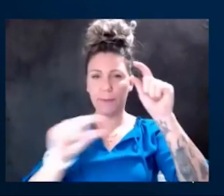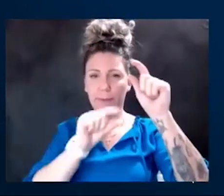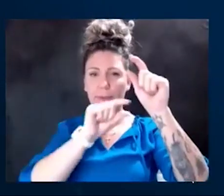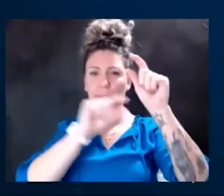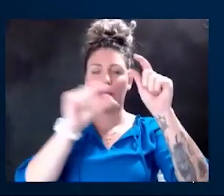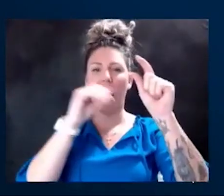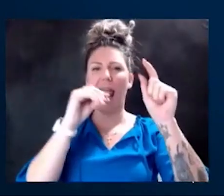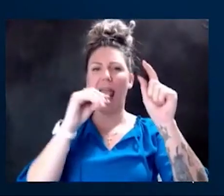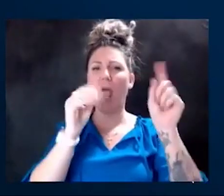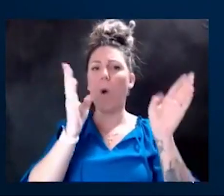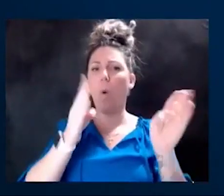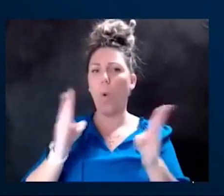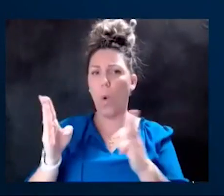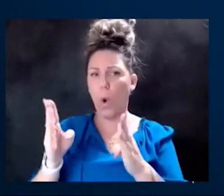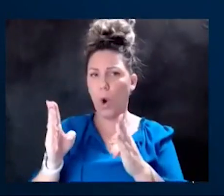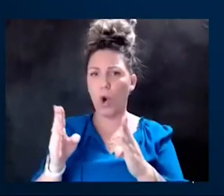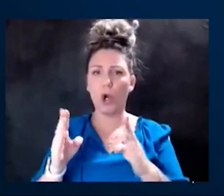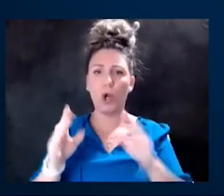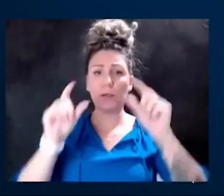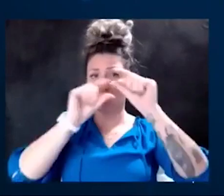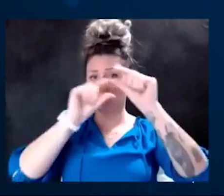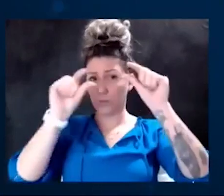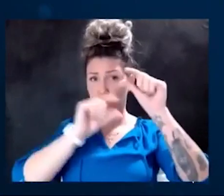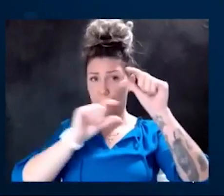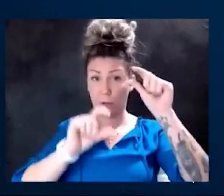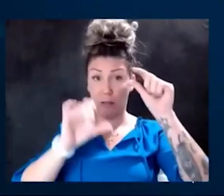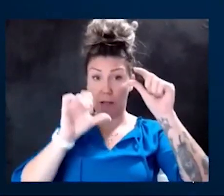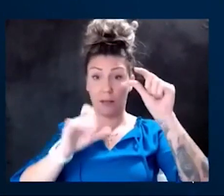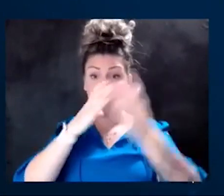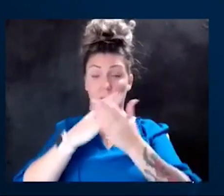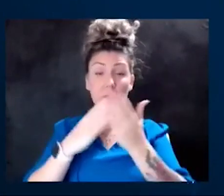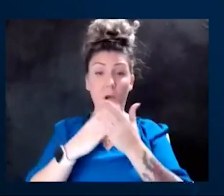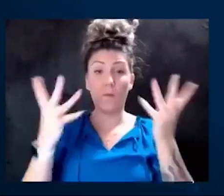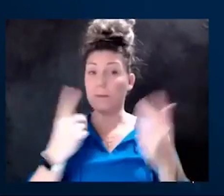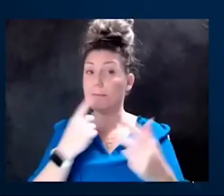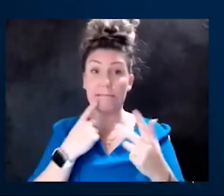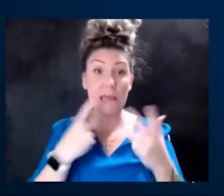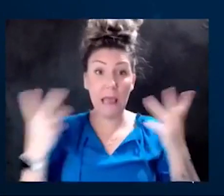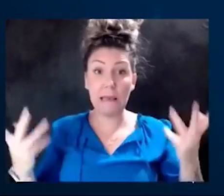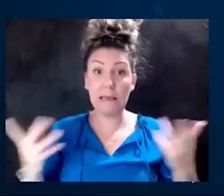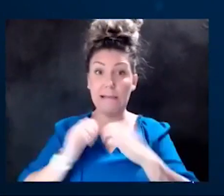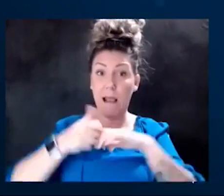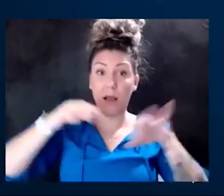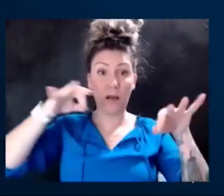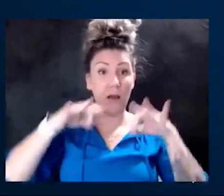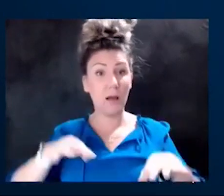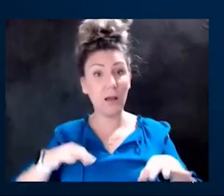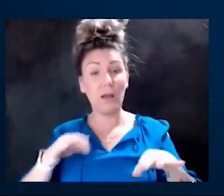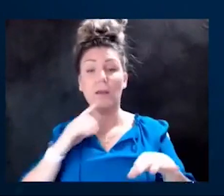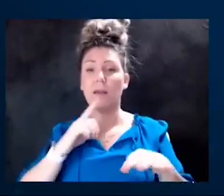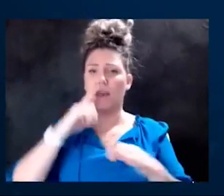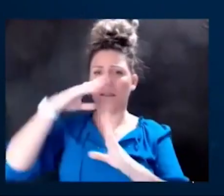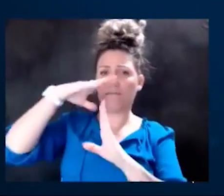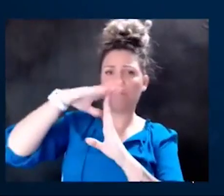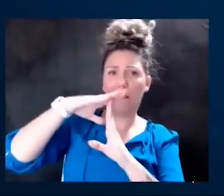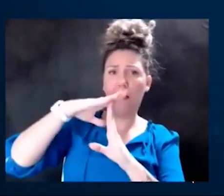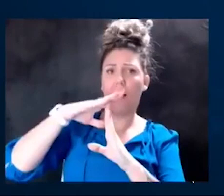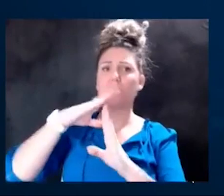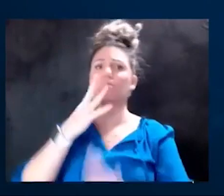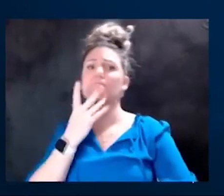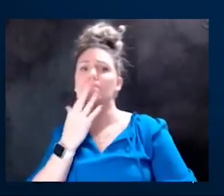order to the bars. And the order is part of what tells you the story about how, at the top, if we look at the race ethnicity